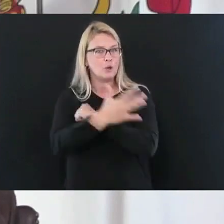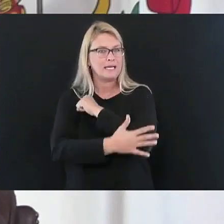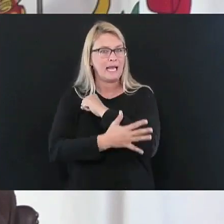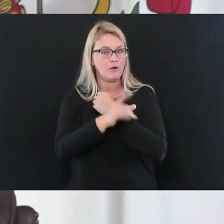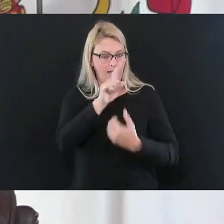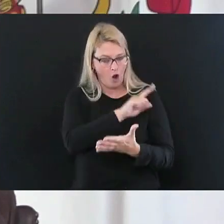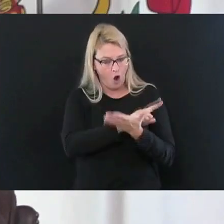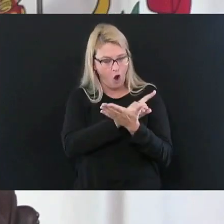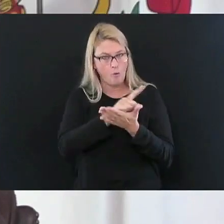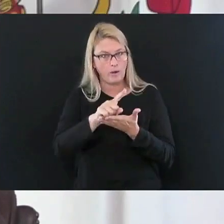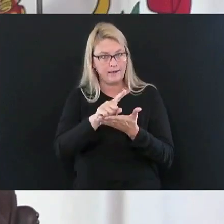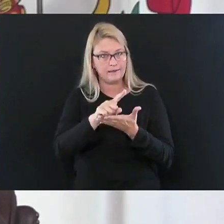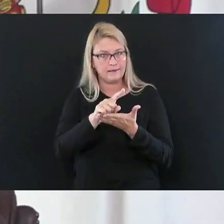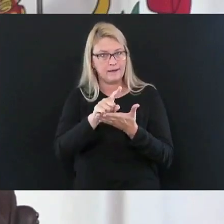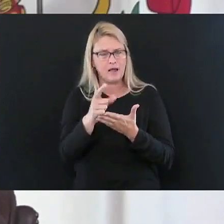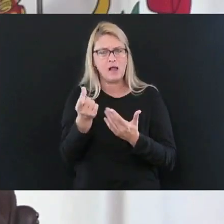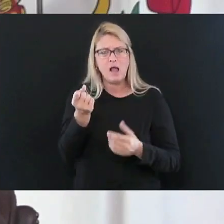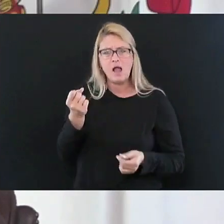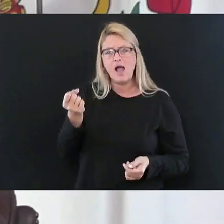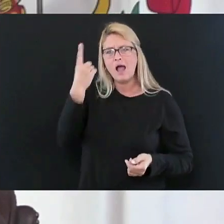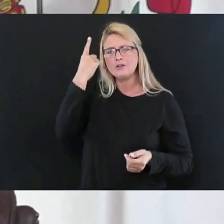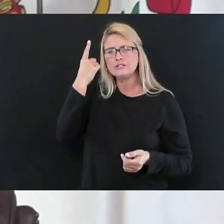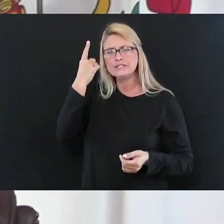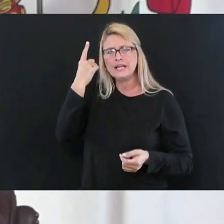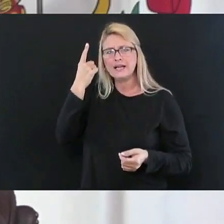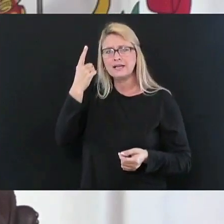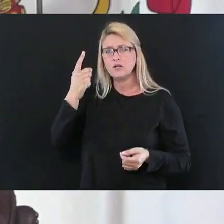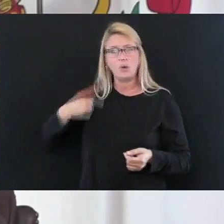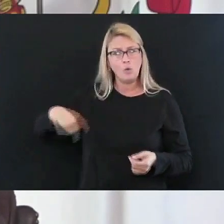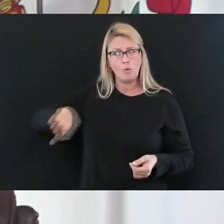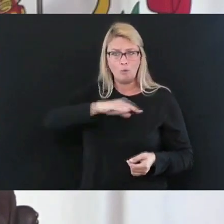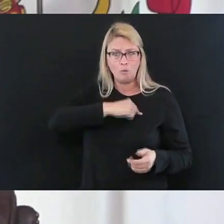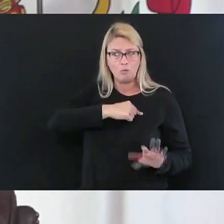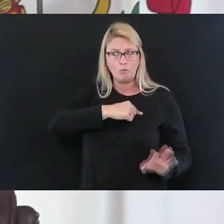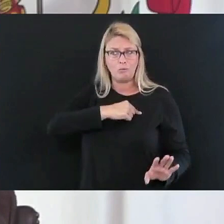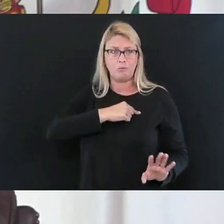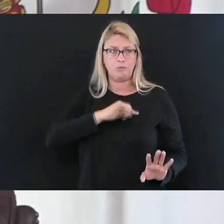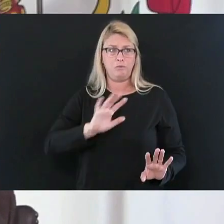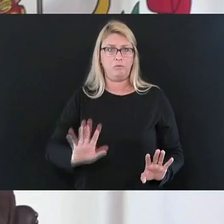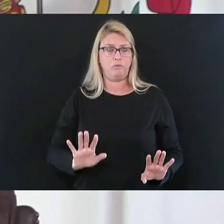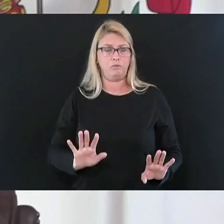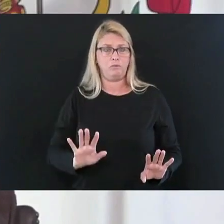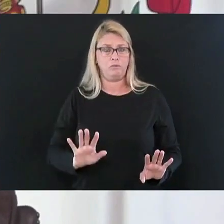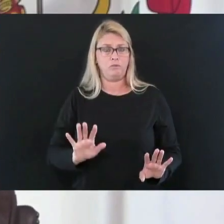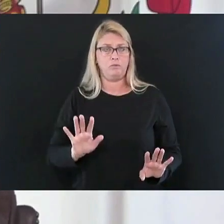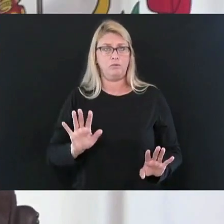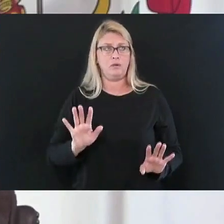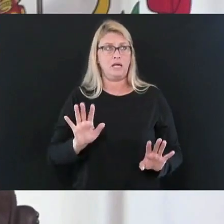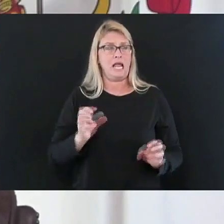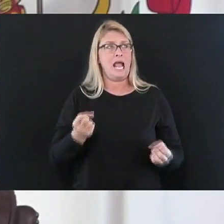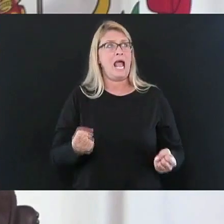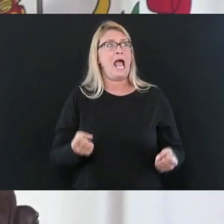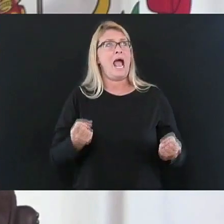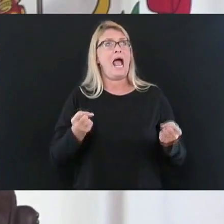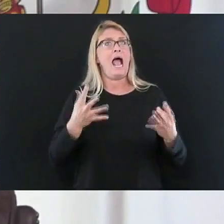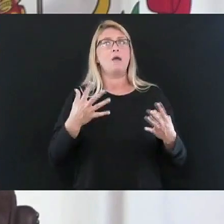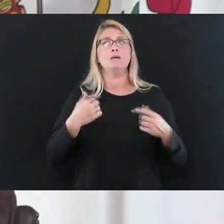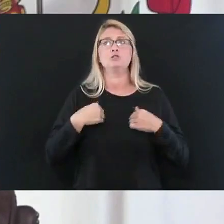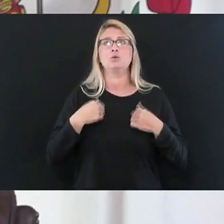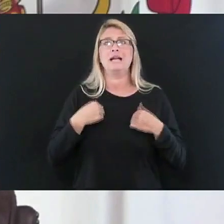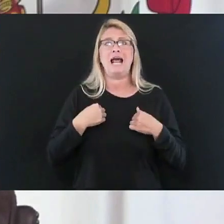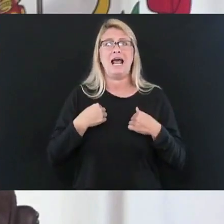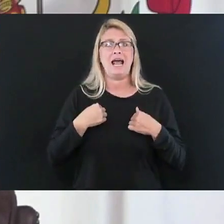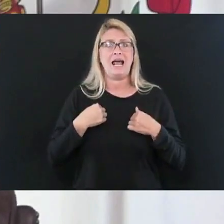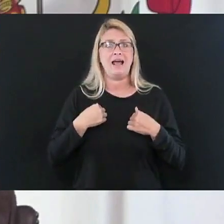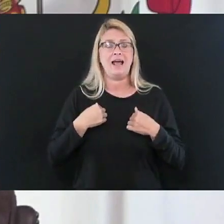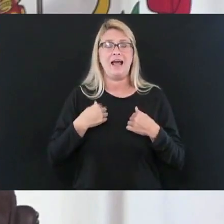long. Understand that this is something that none of us, gosh, do you not think, how much would I